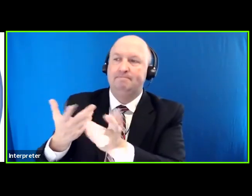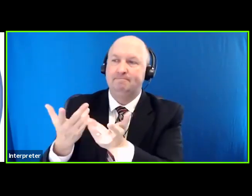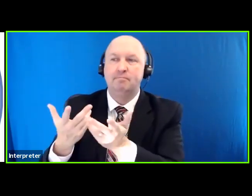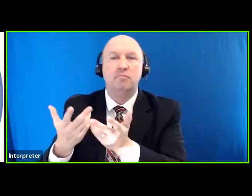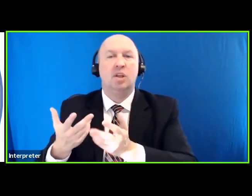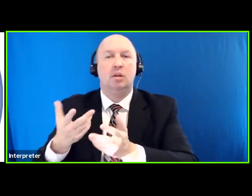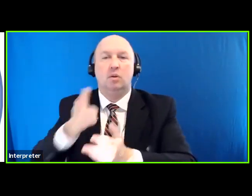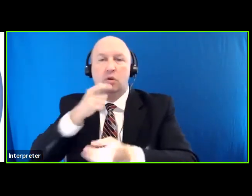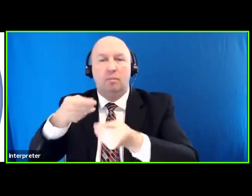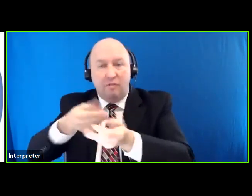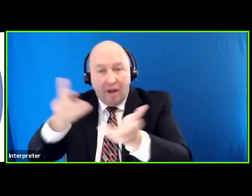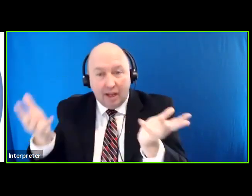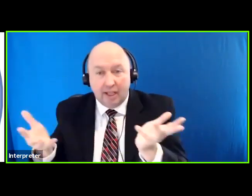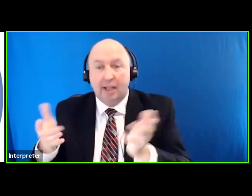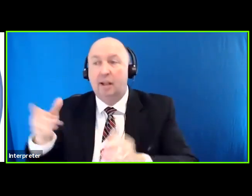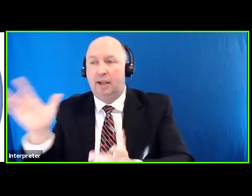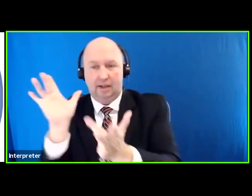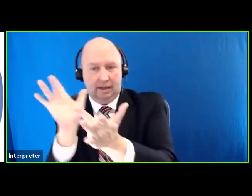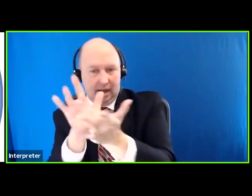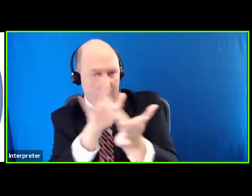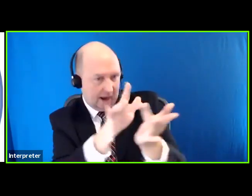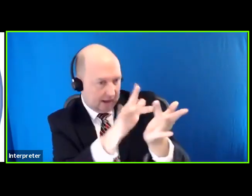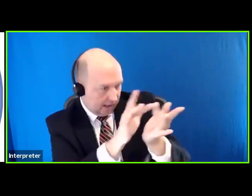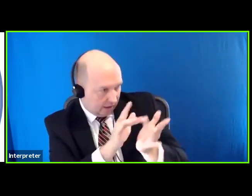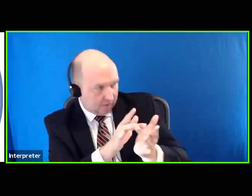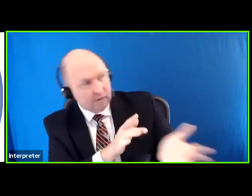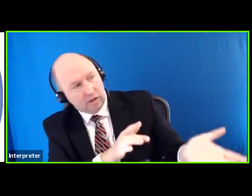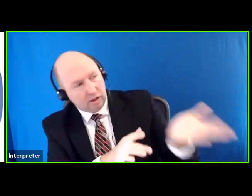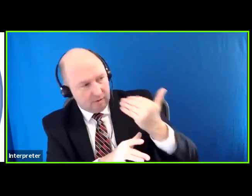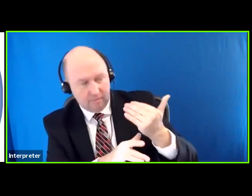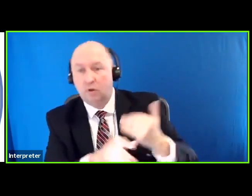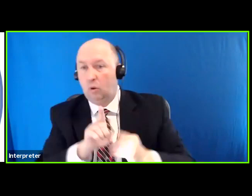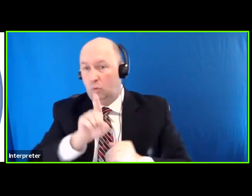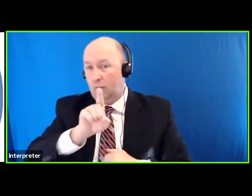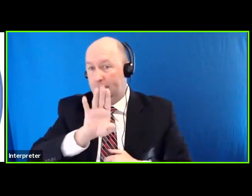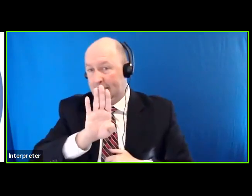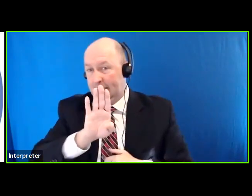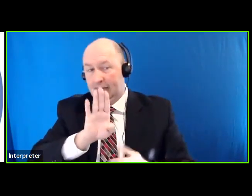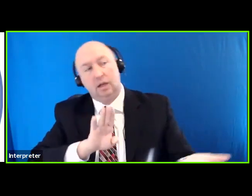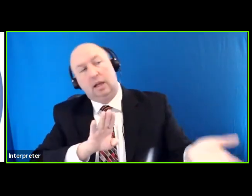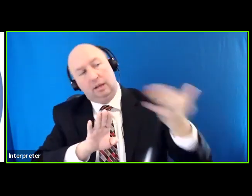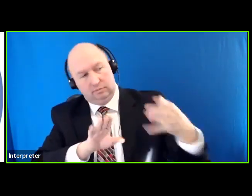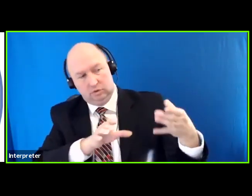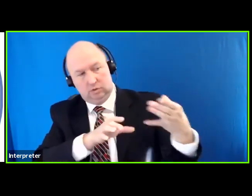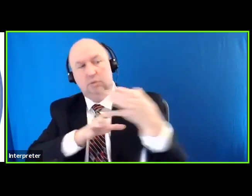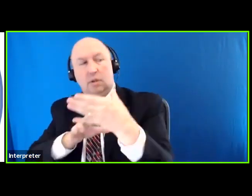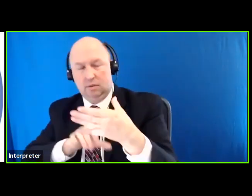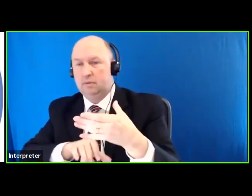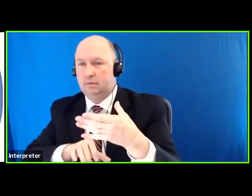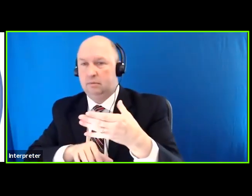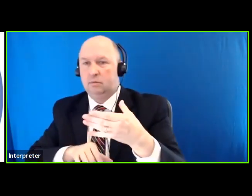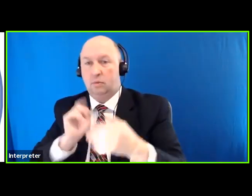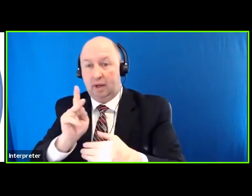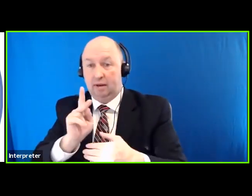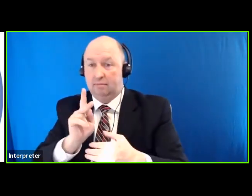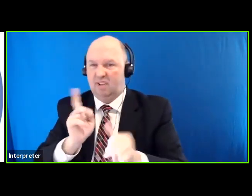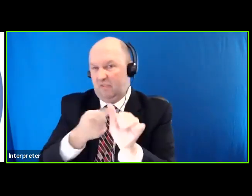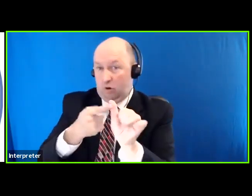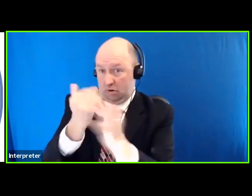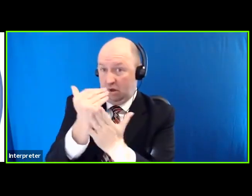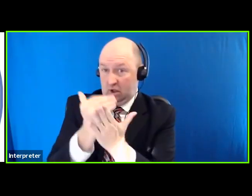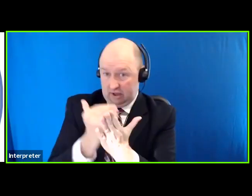population to go ahead and get them in the 1B. That's our primary list, if you would, of